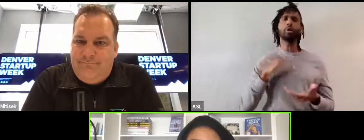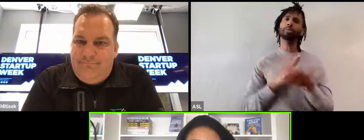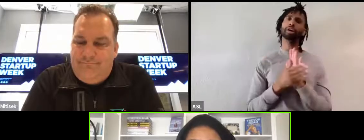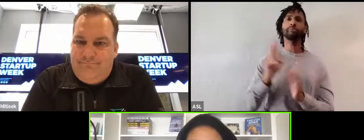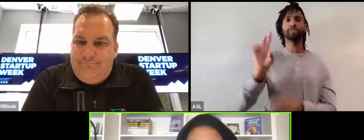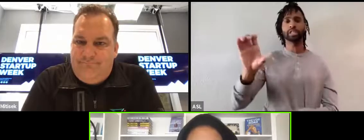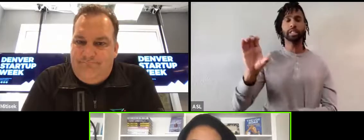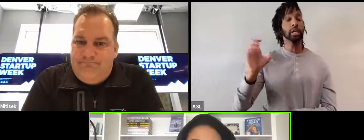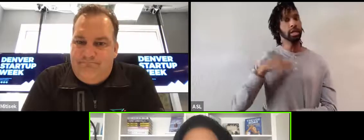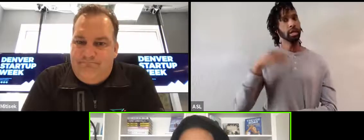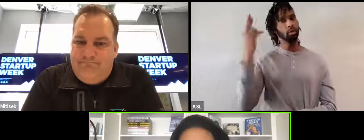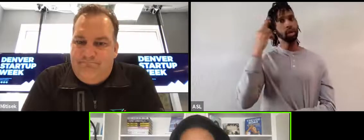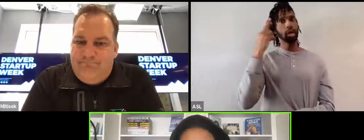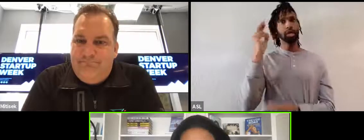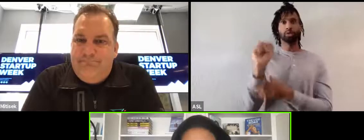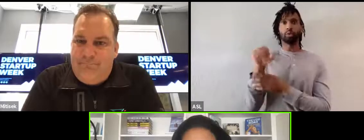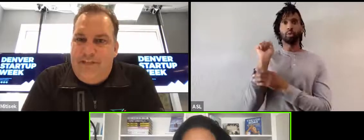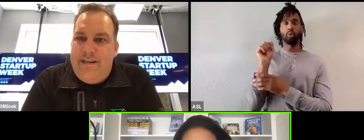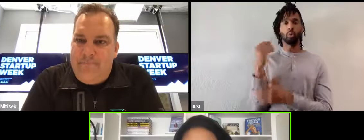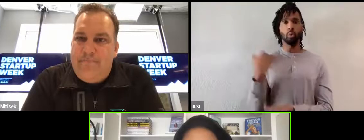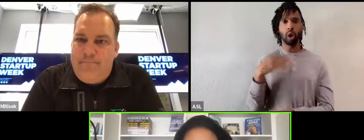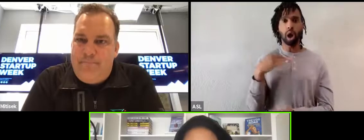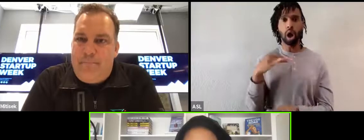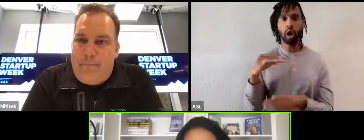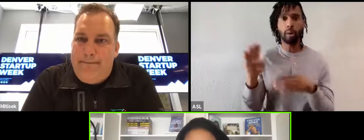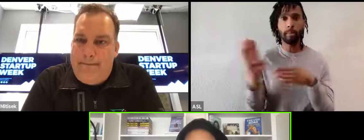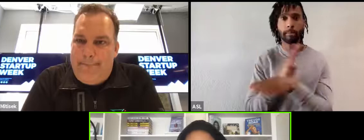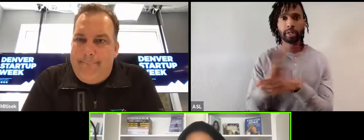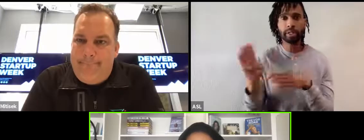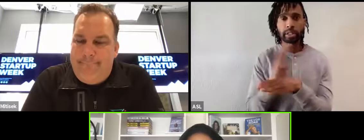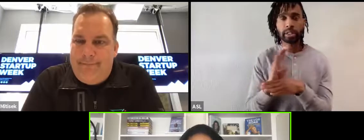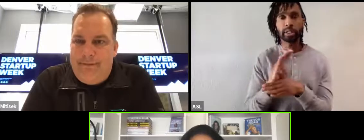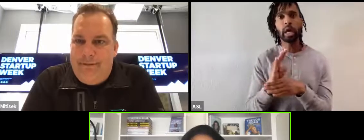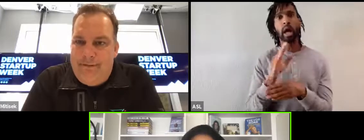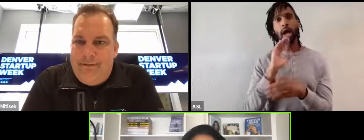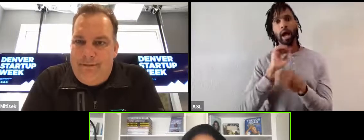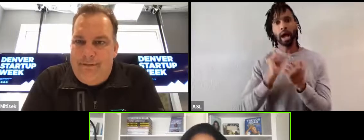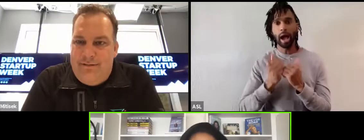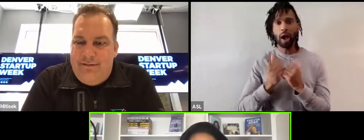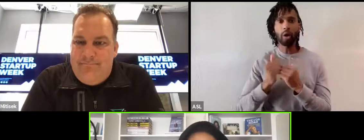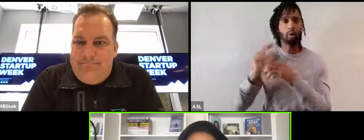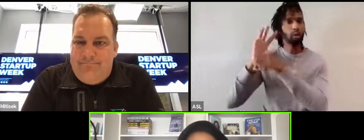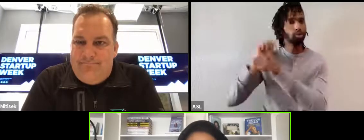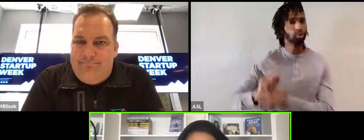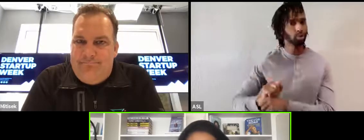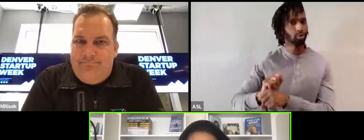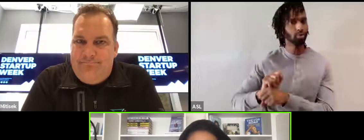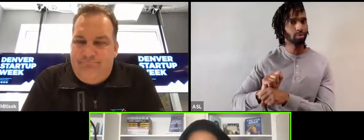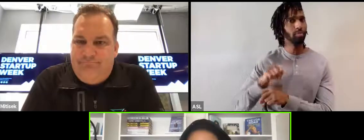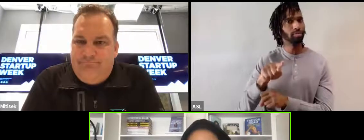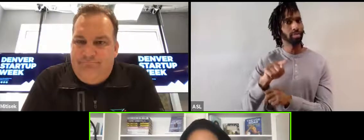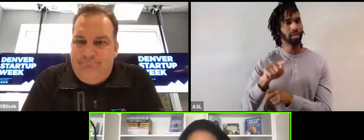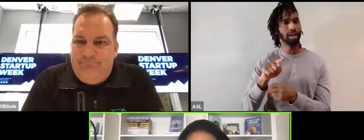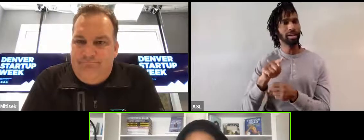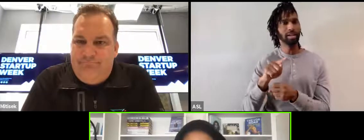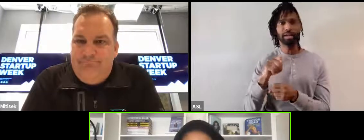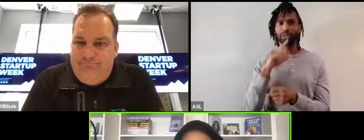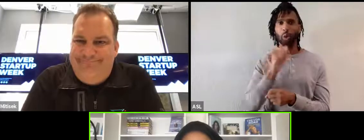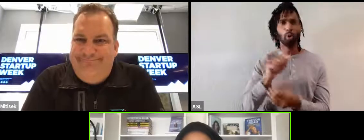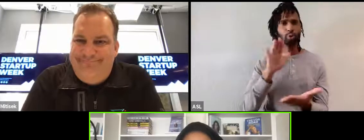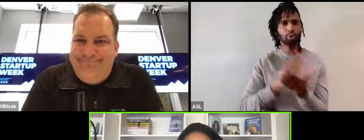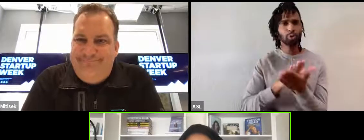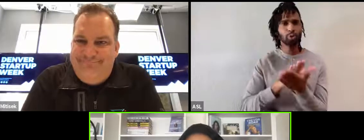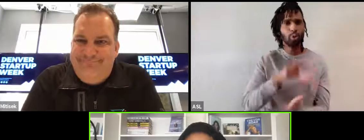realize how corporate it is and how kind of traditional and you know, it's just old school, you